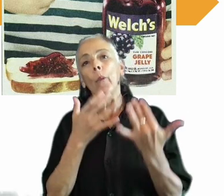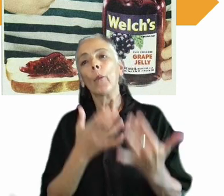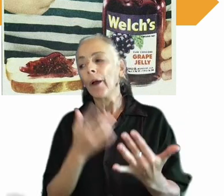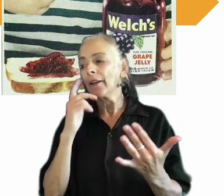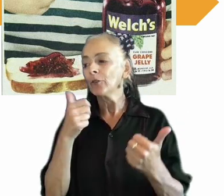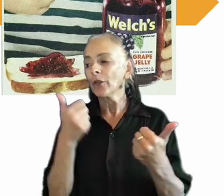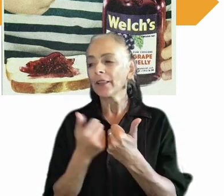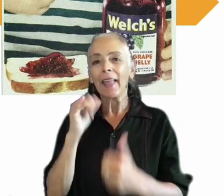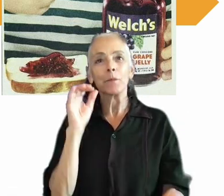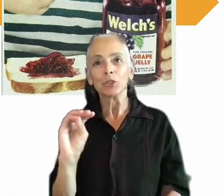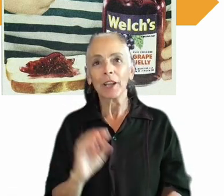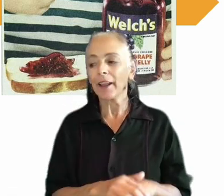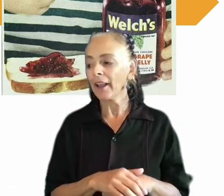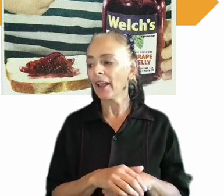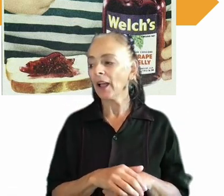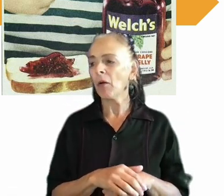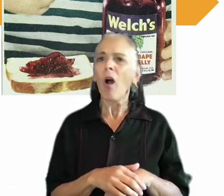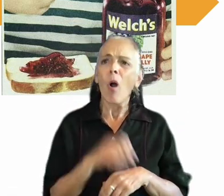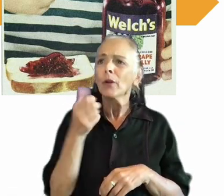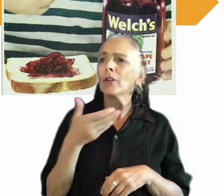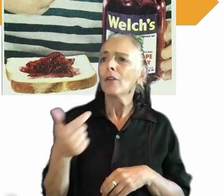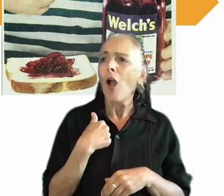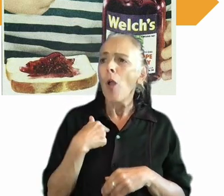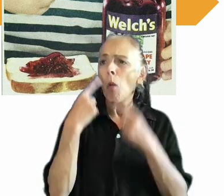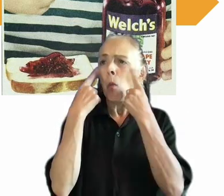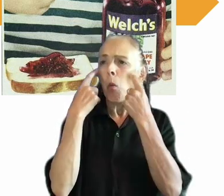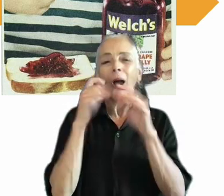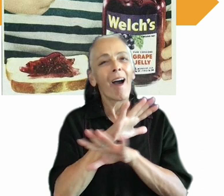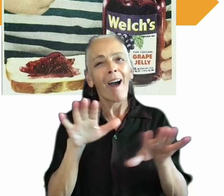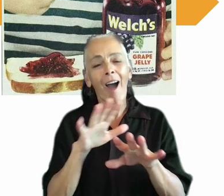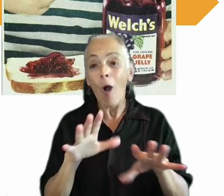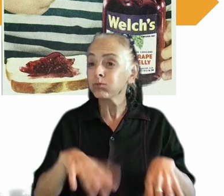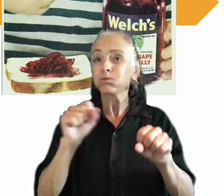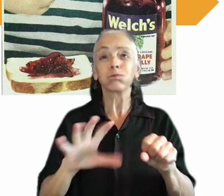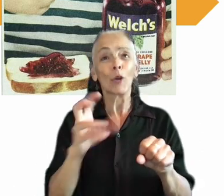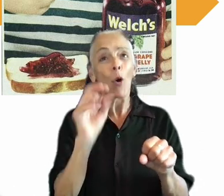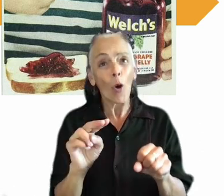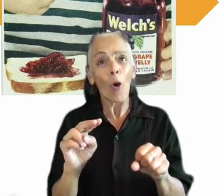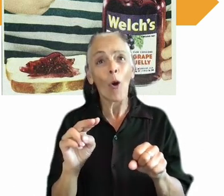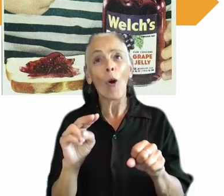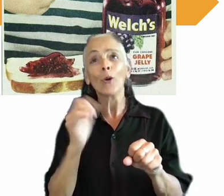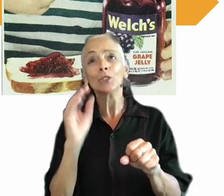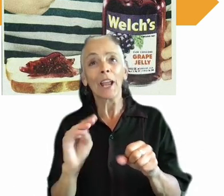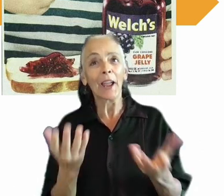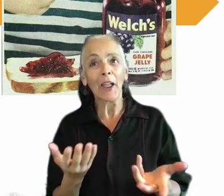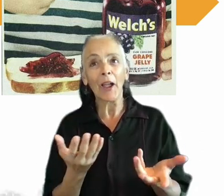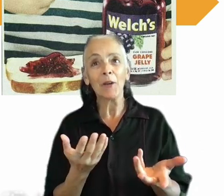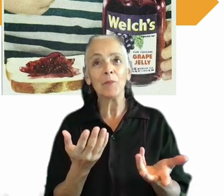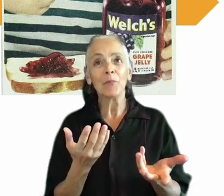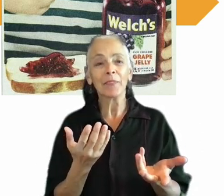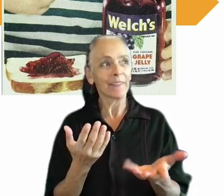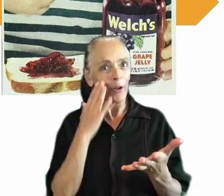jam don't get sad when you aren't invited to the game jam run your own game jam where jamming happens as influenced by the